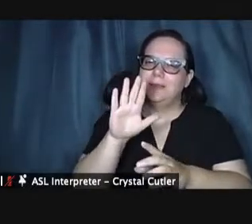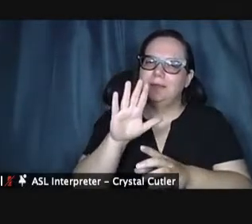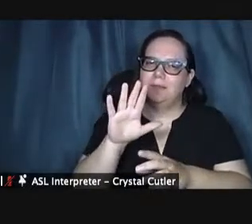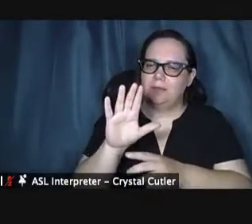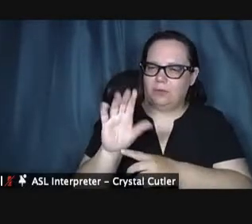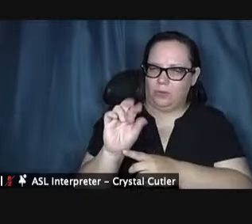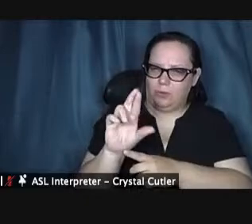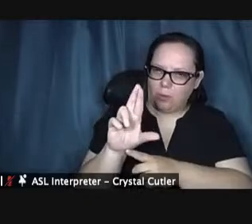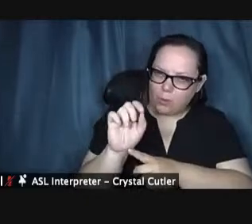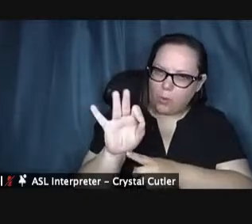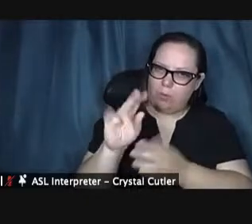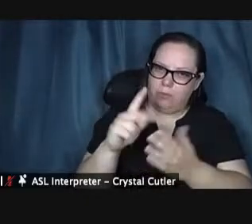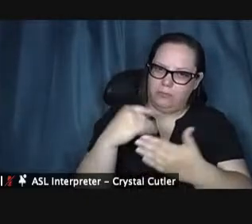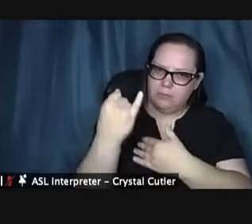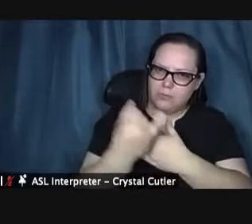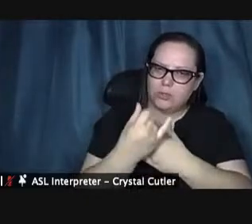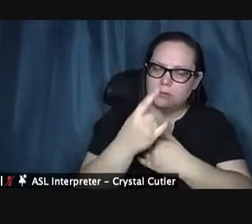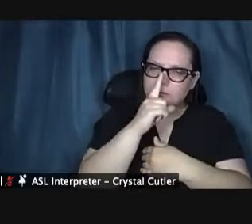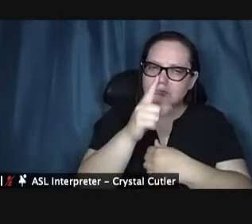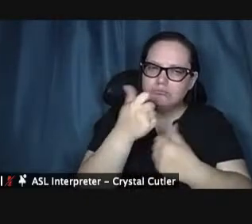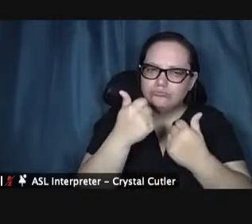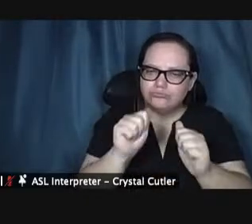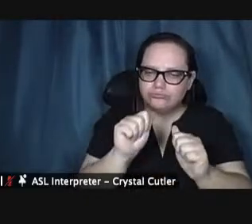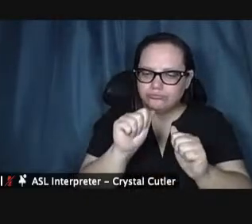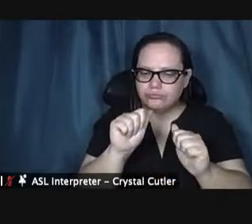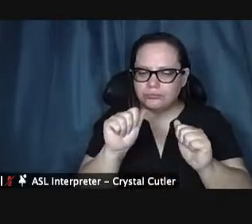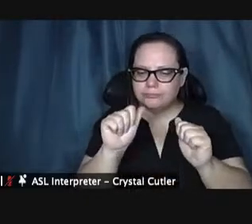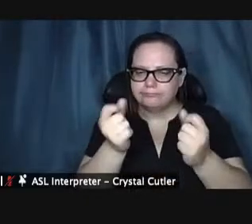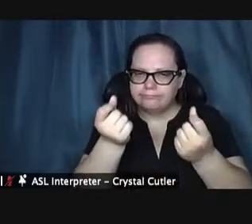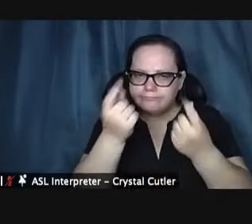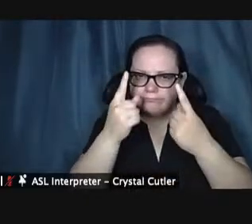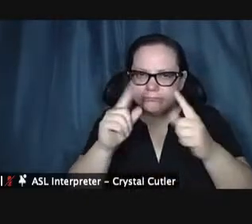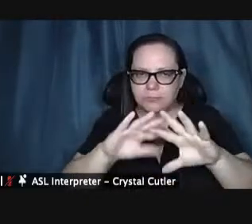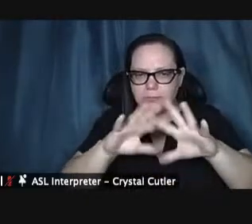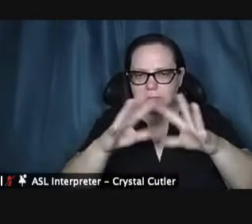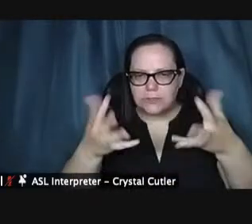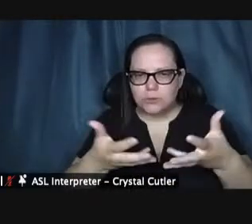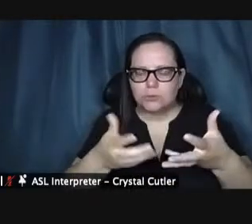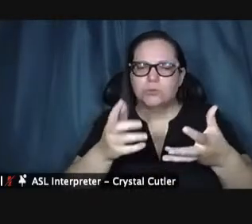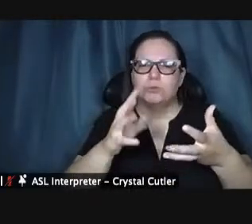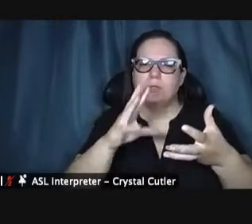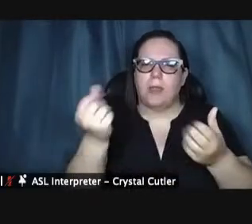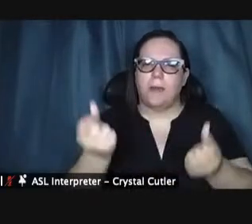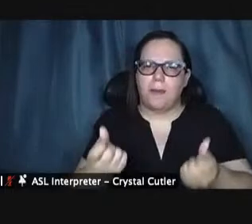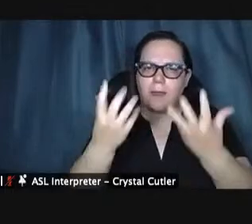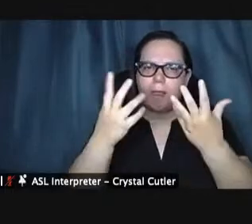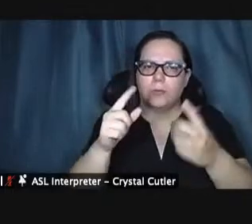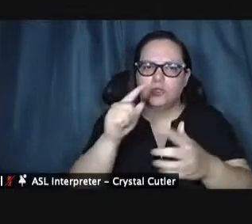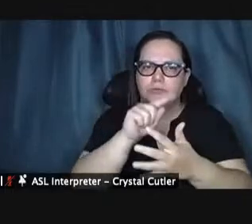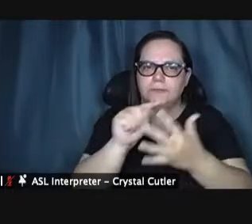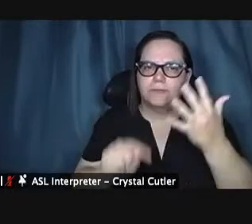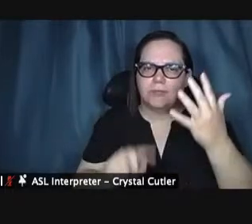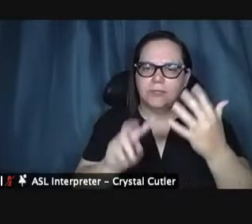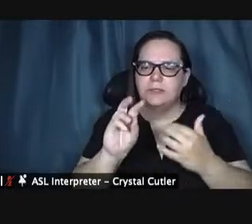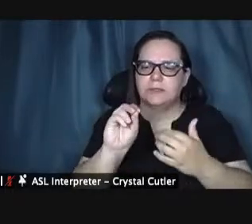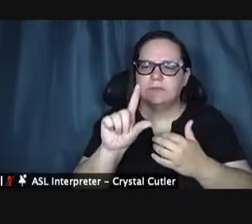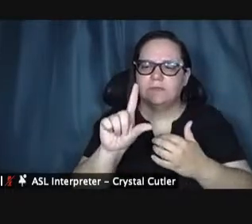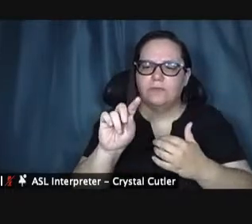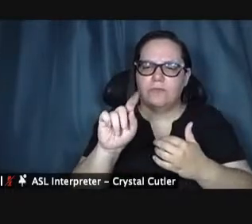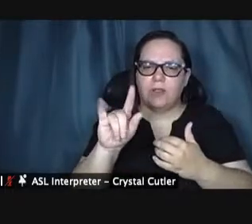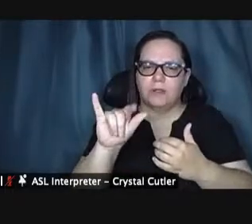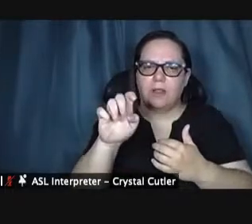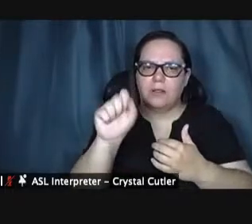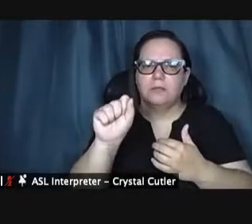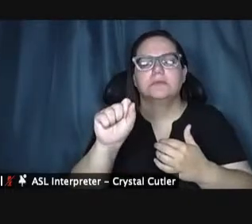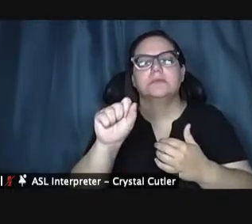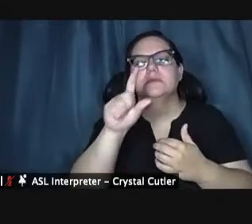trying to understand the distribution and abundances of these volatiles in a statistically meaningful sense across